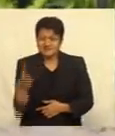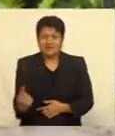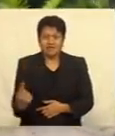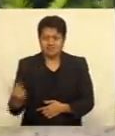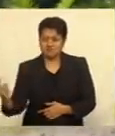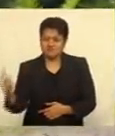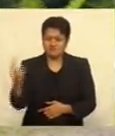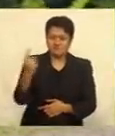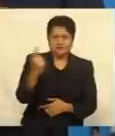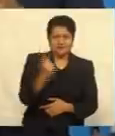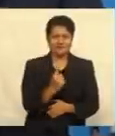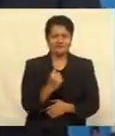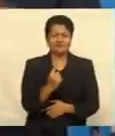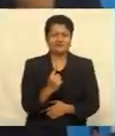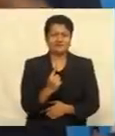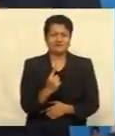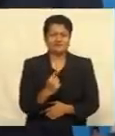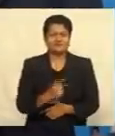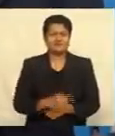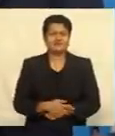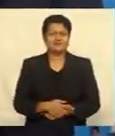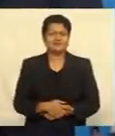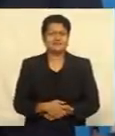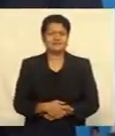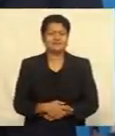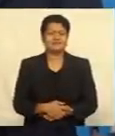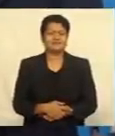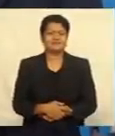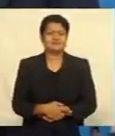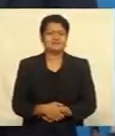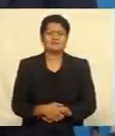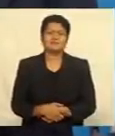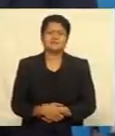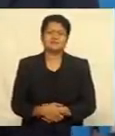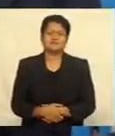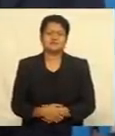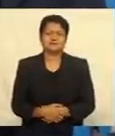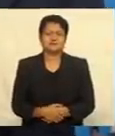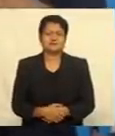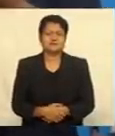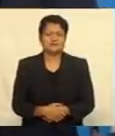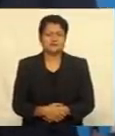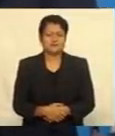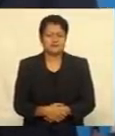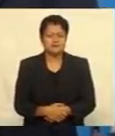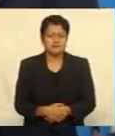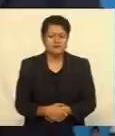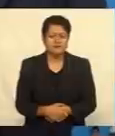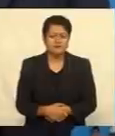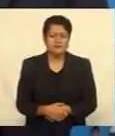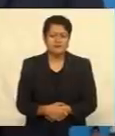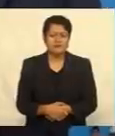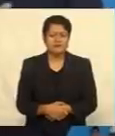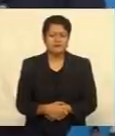forward and because they were honest with us about where they had been.